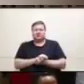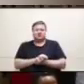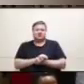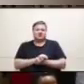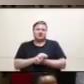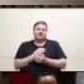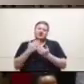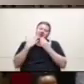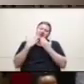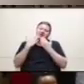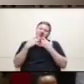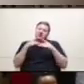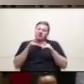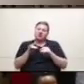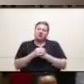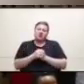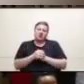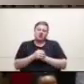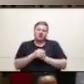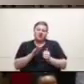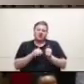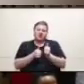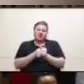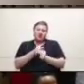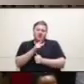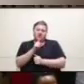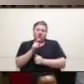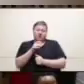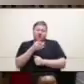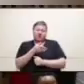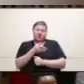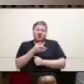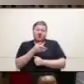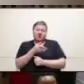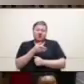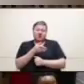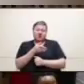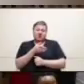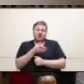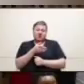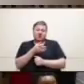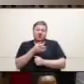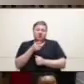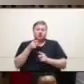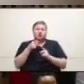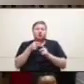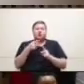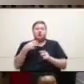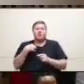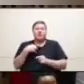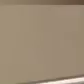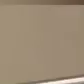Thank you, Chair. I will start with a follow-up question on that question to the Mayor.